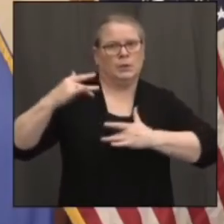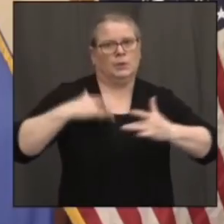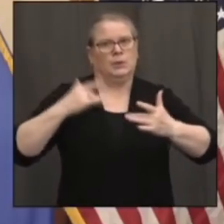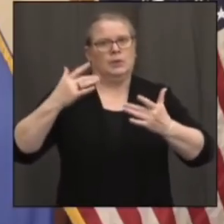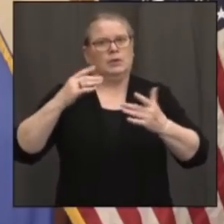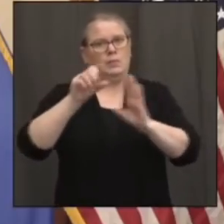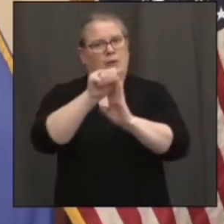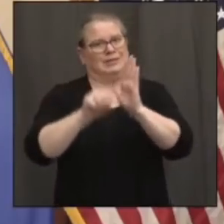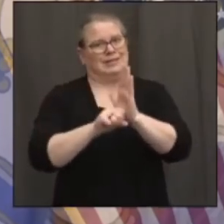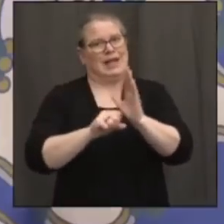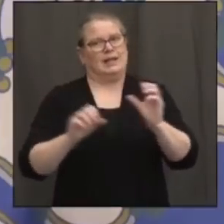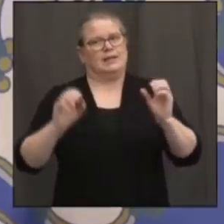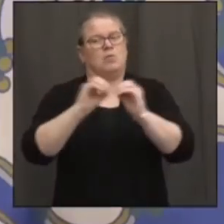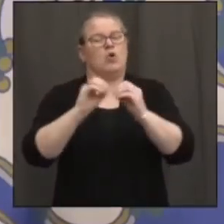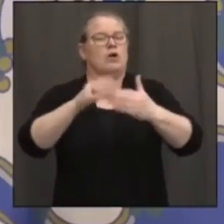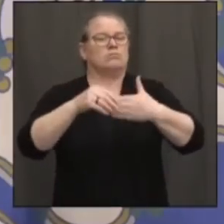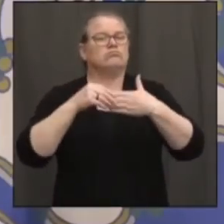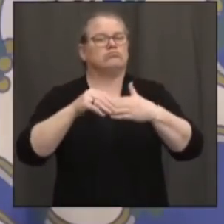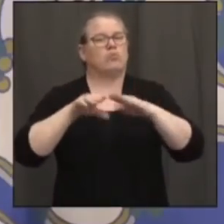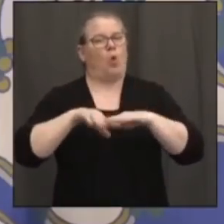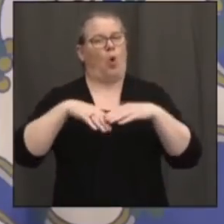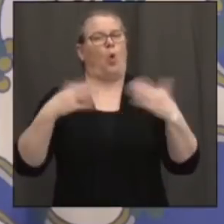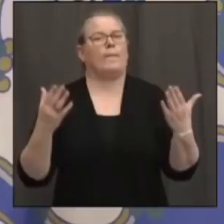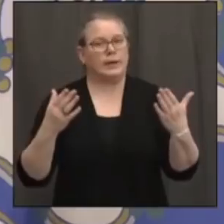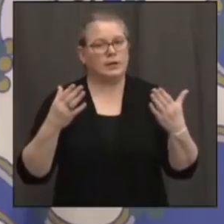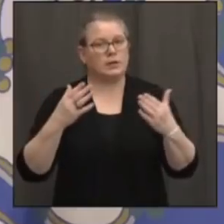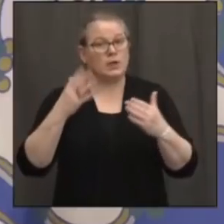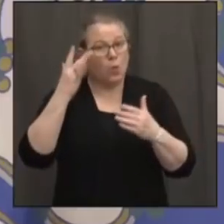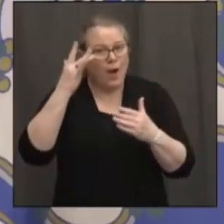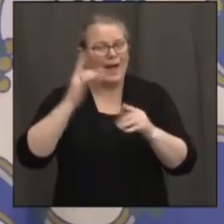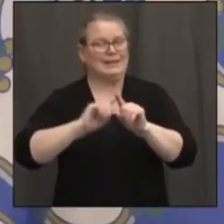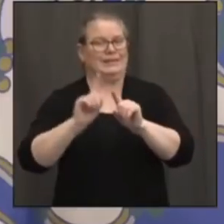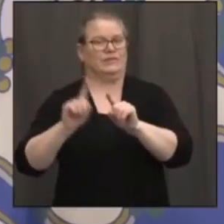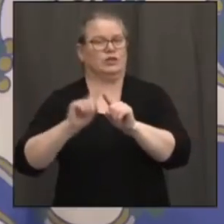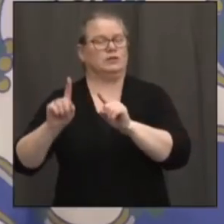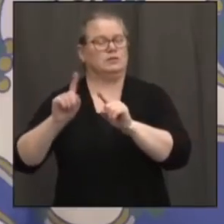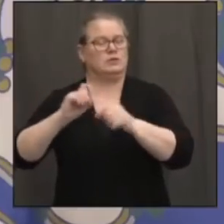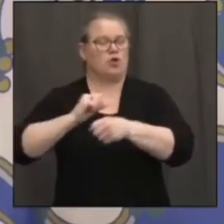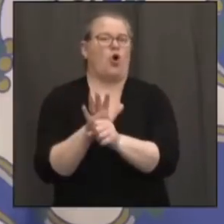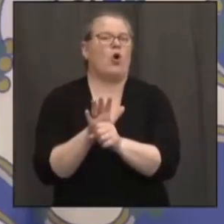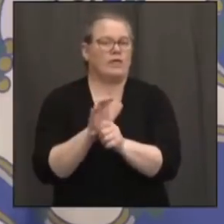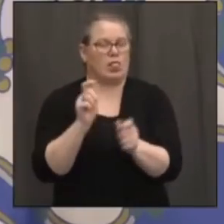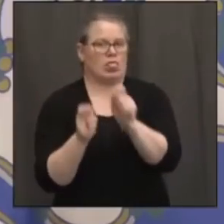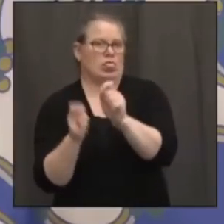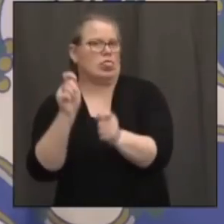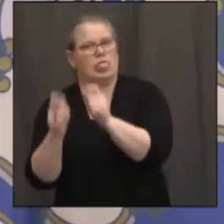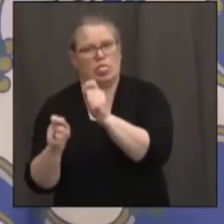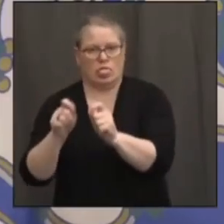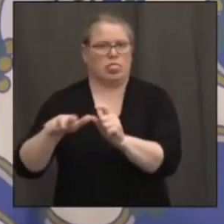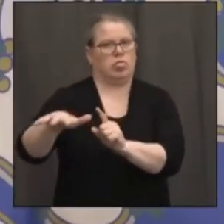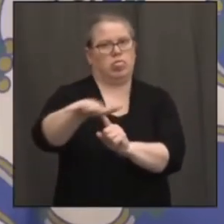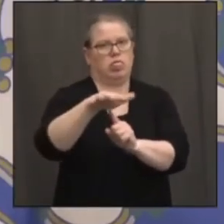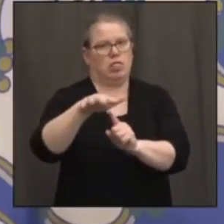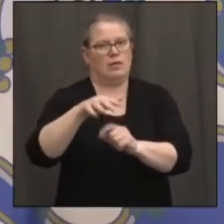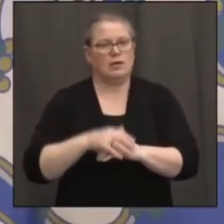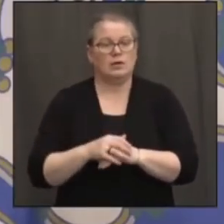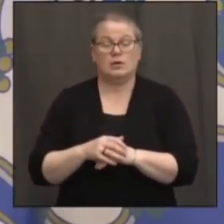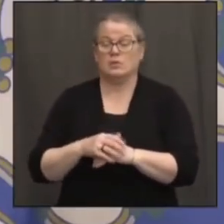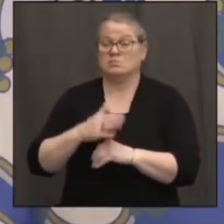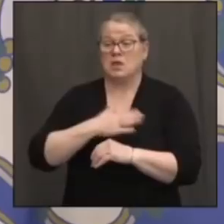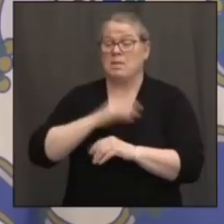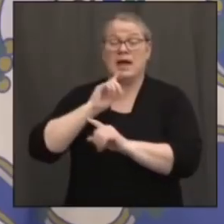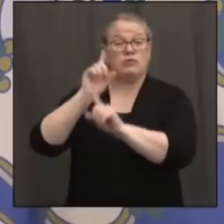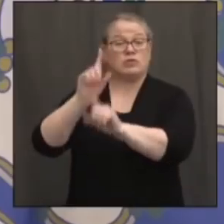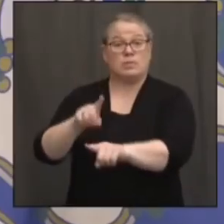her? I'd respond that we've been erring on the side of caution ever since May 20th, when we started our